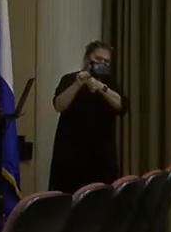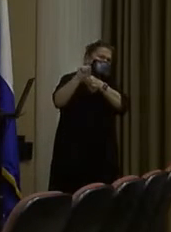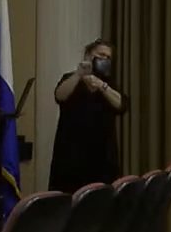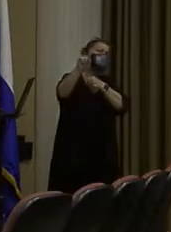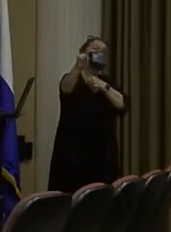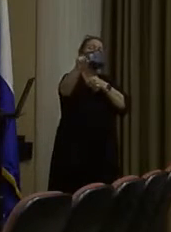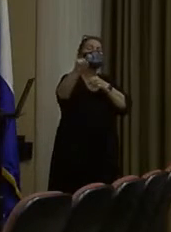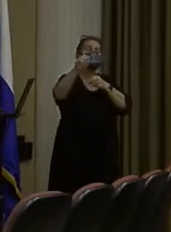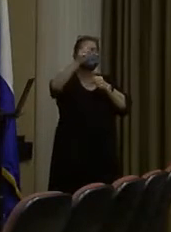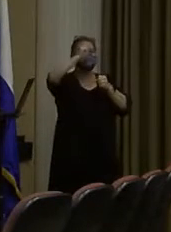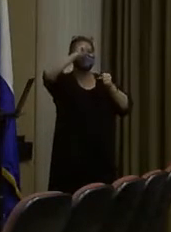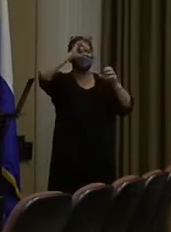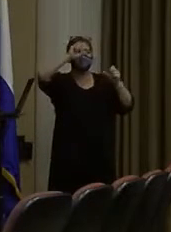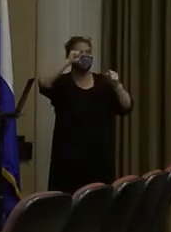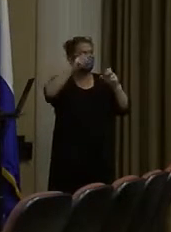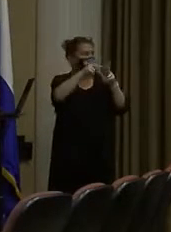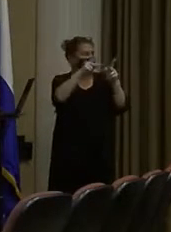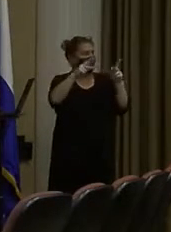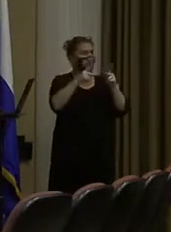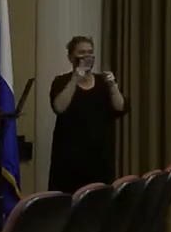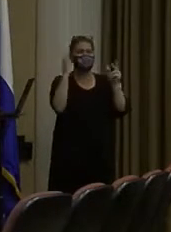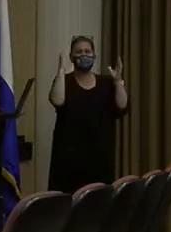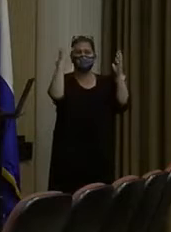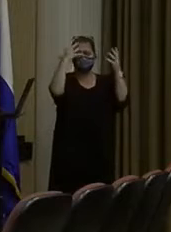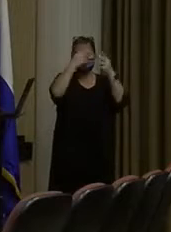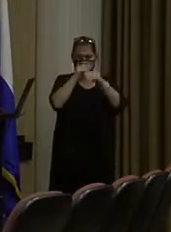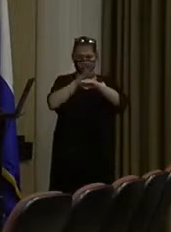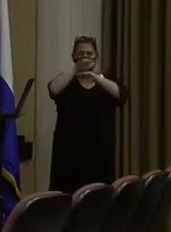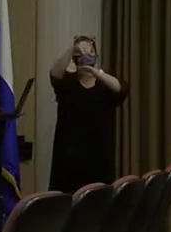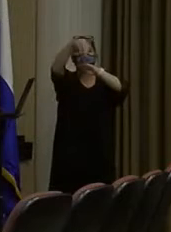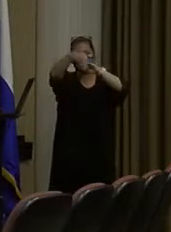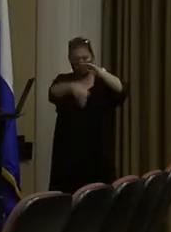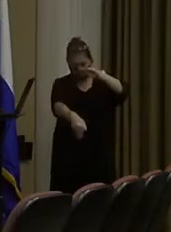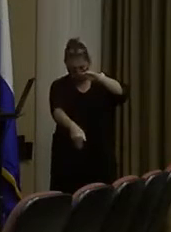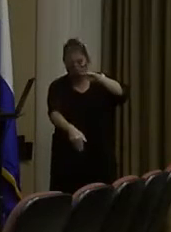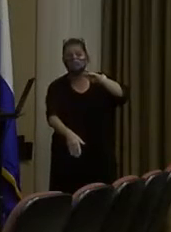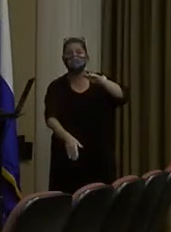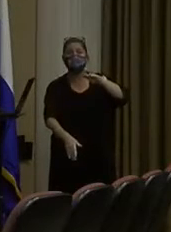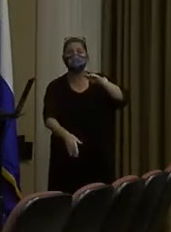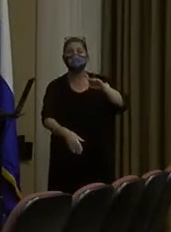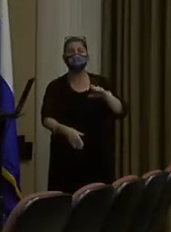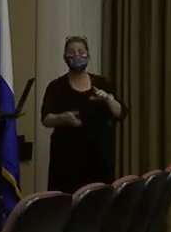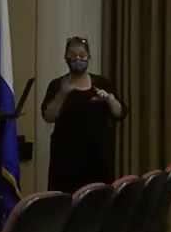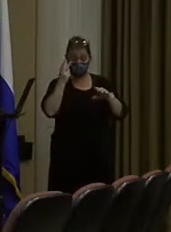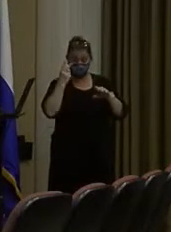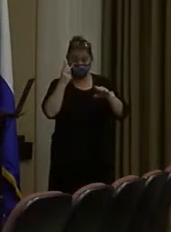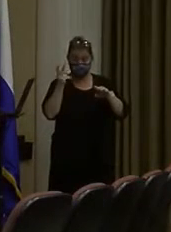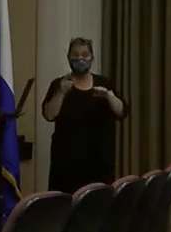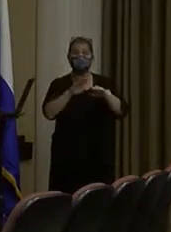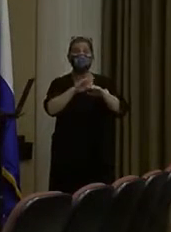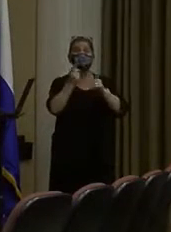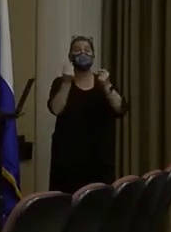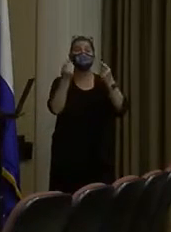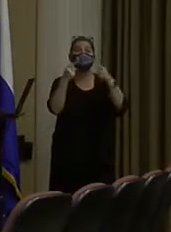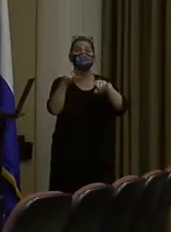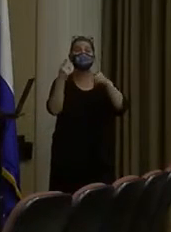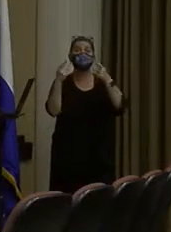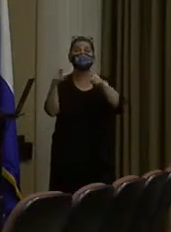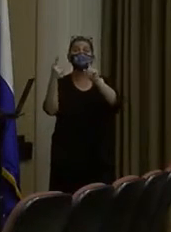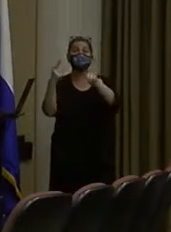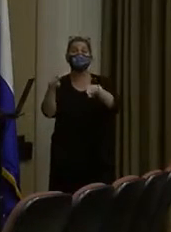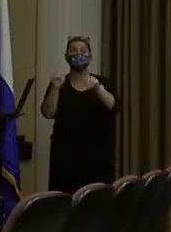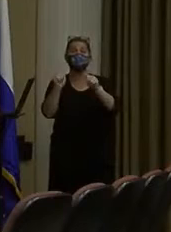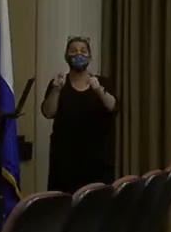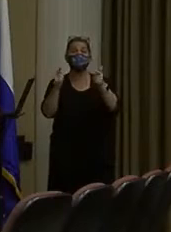this amazing place. There's this huge cliff. And we see what's been happening